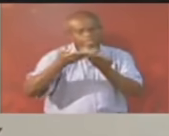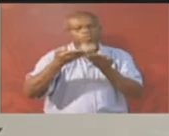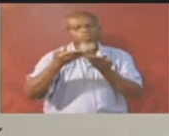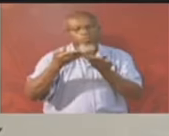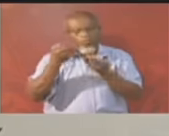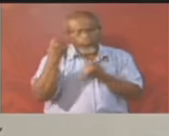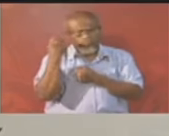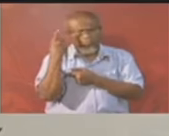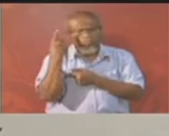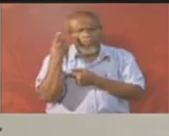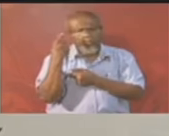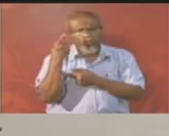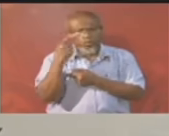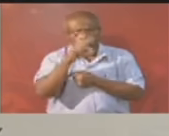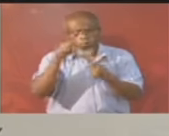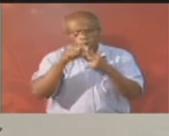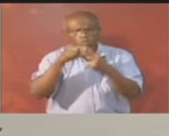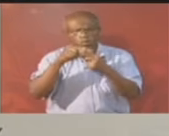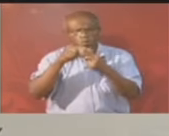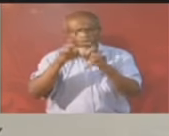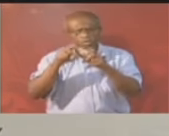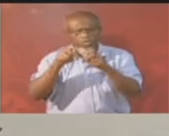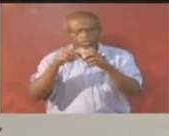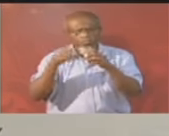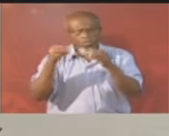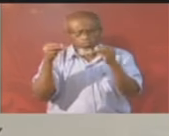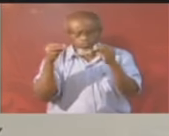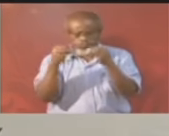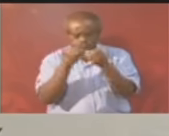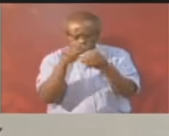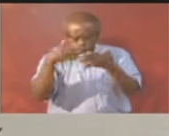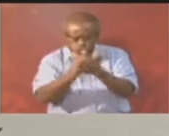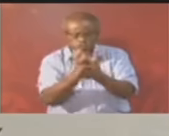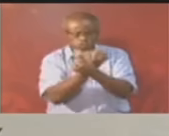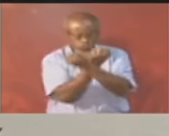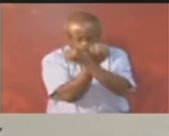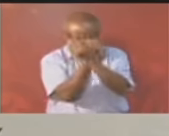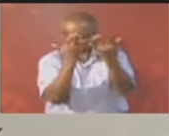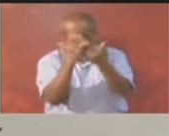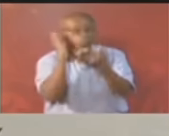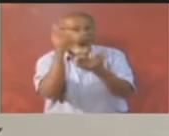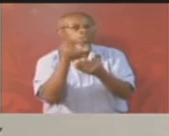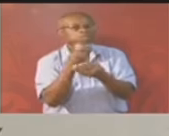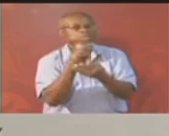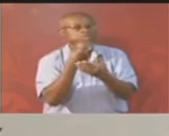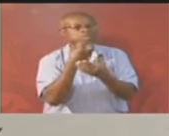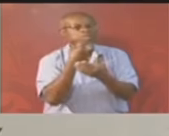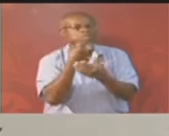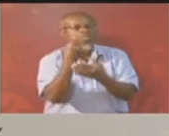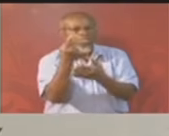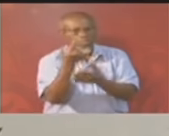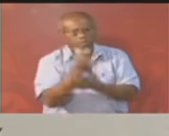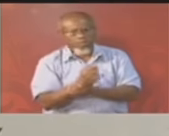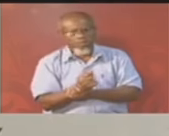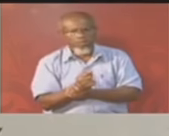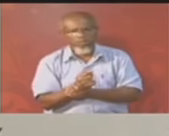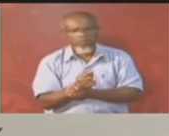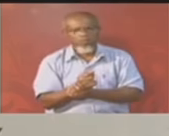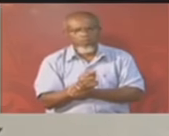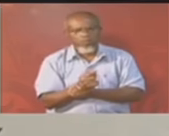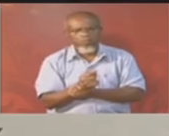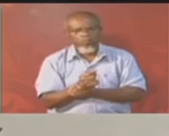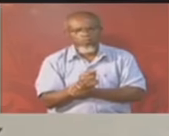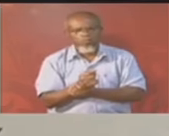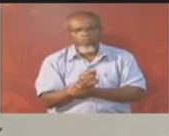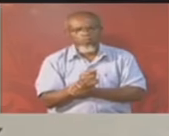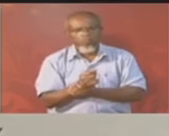any additional announcement on the potential timescale for more vaccine becomes available,